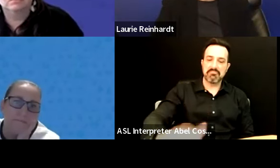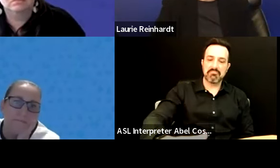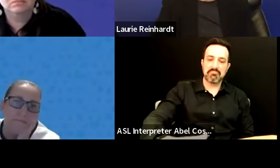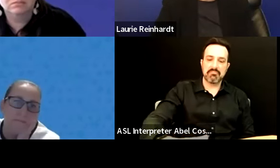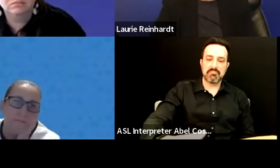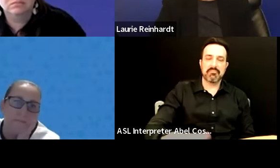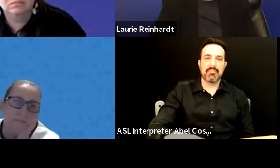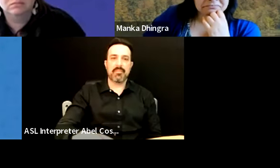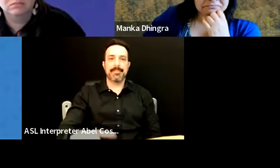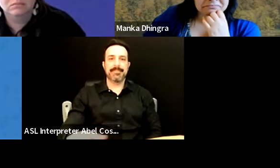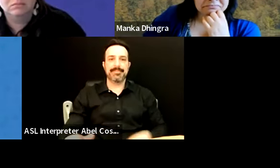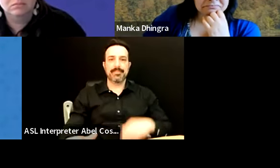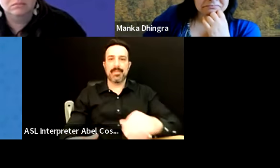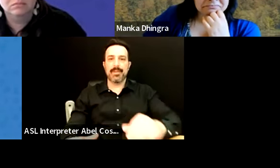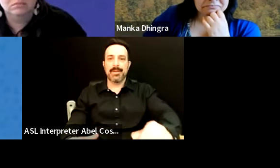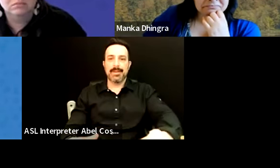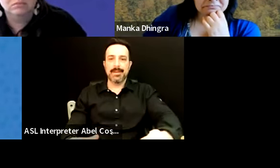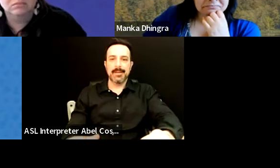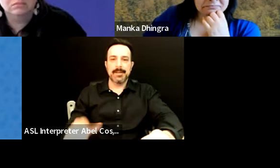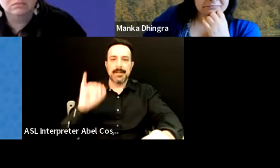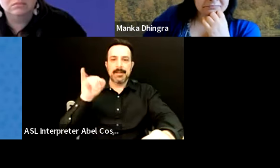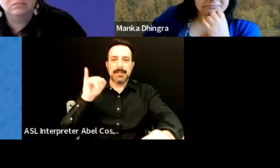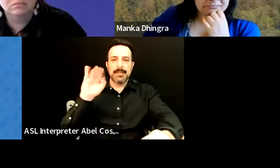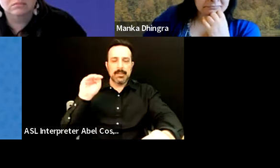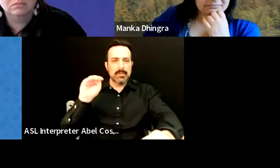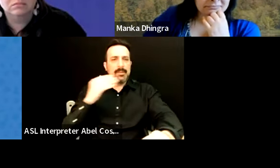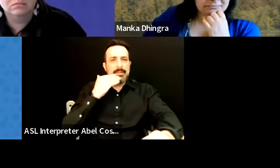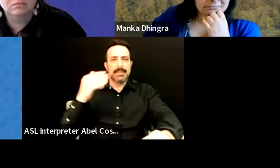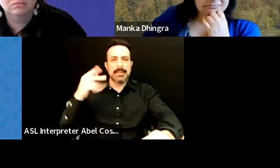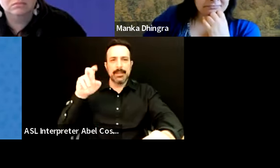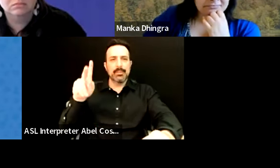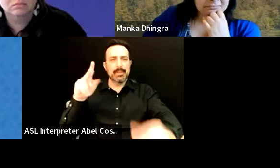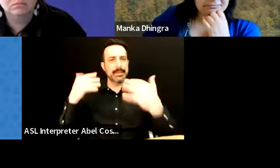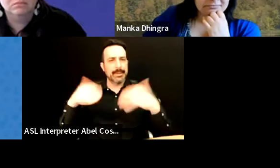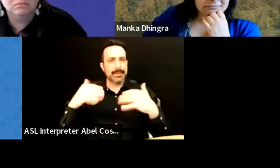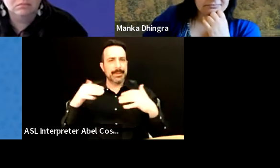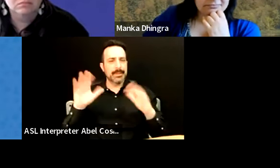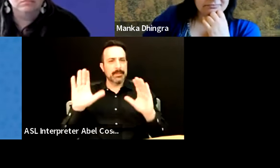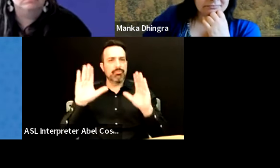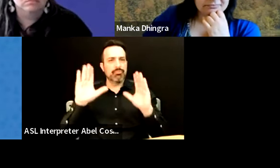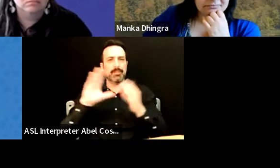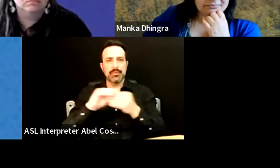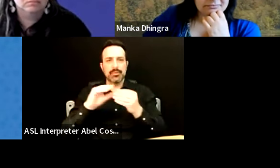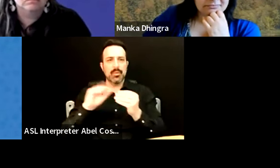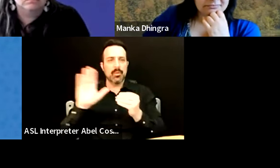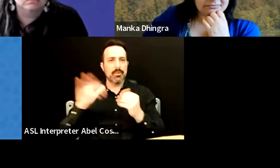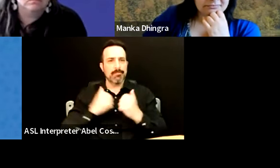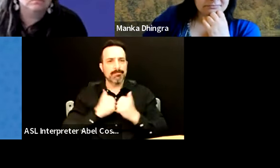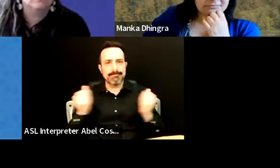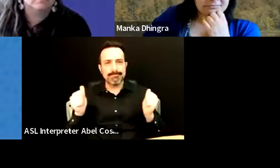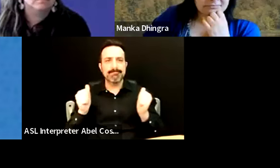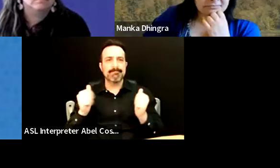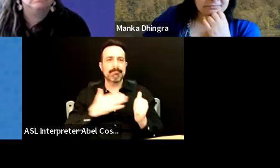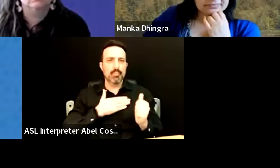Thank you, Puck. Thank you for that incredible story and for your incredible vulnerability and willingness to